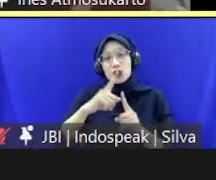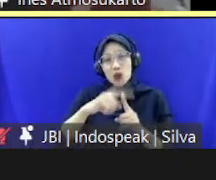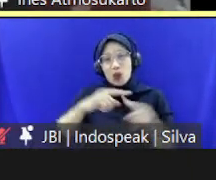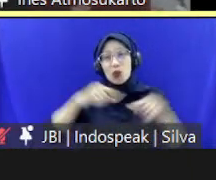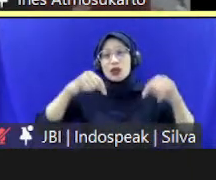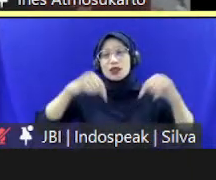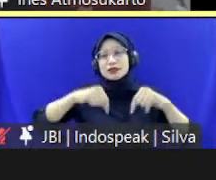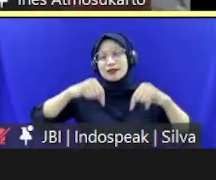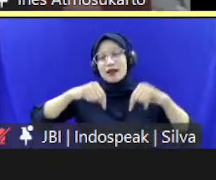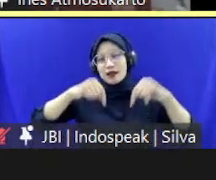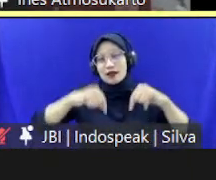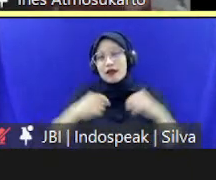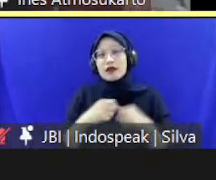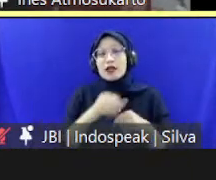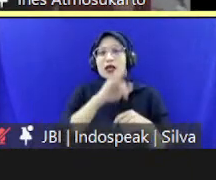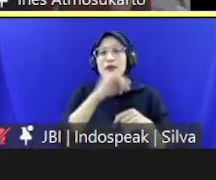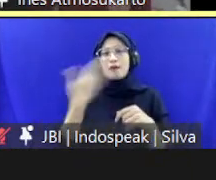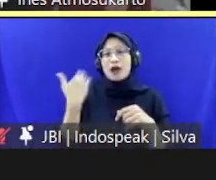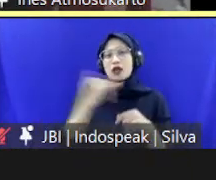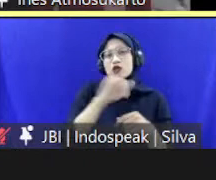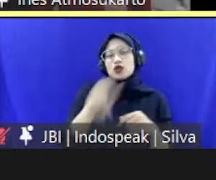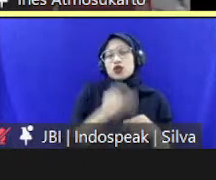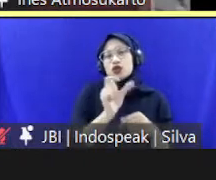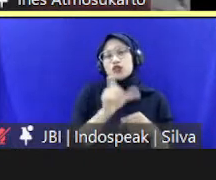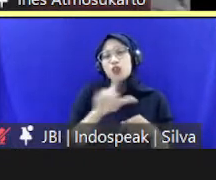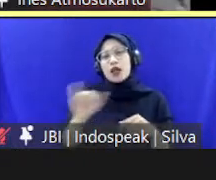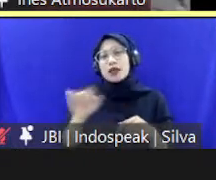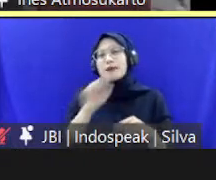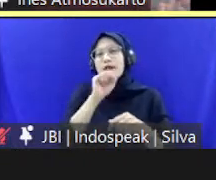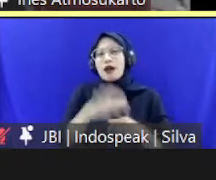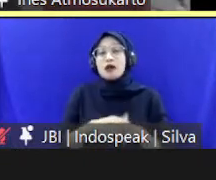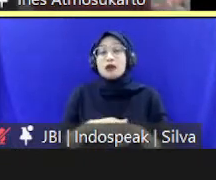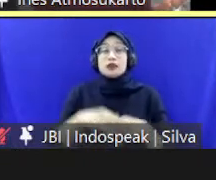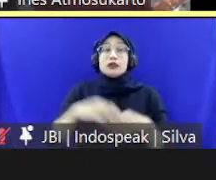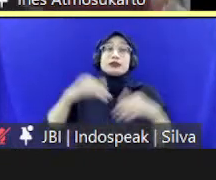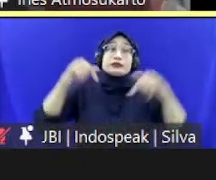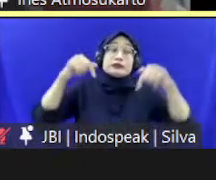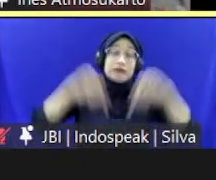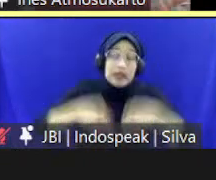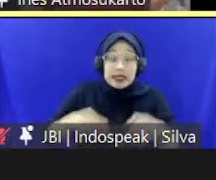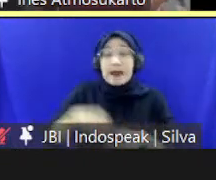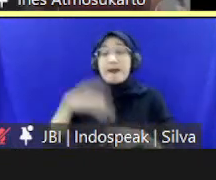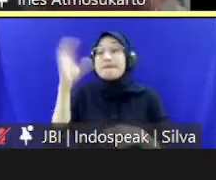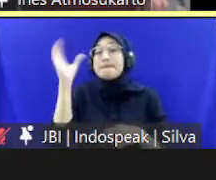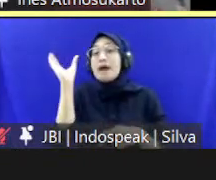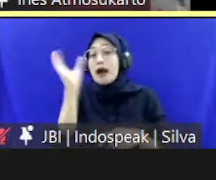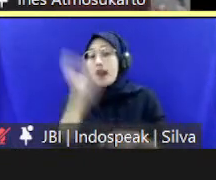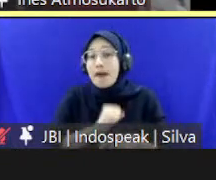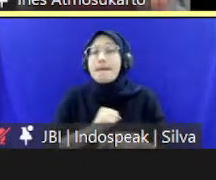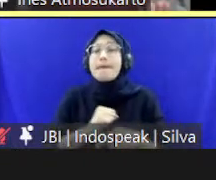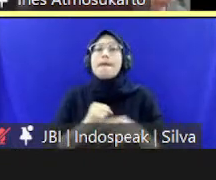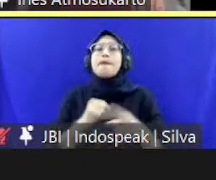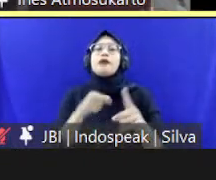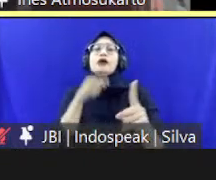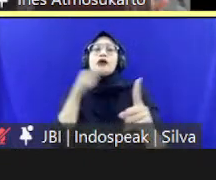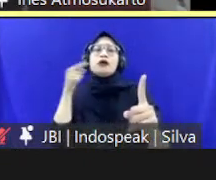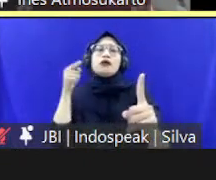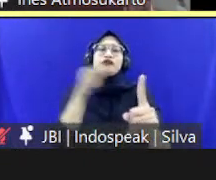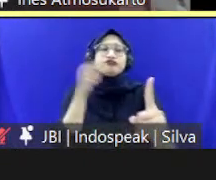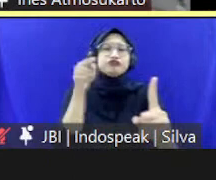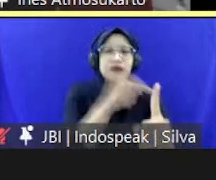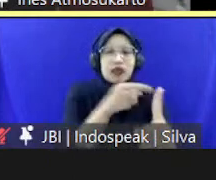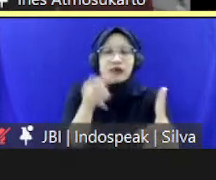just in July, when he said, now we understand that tracing is important in handling